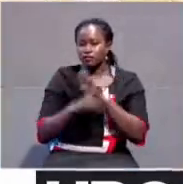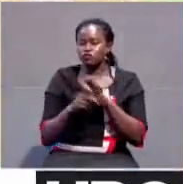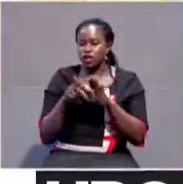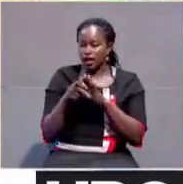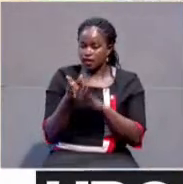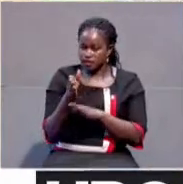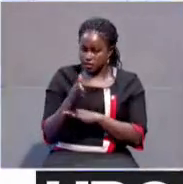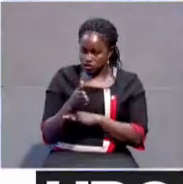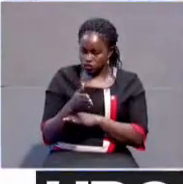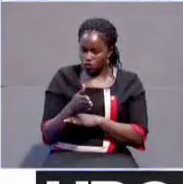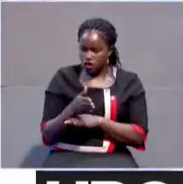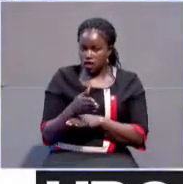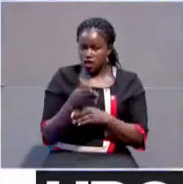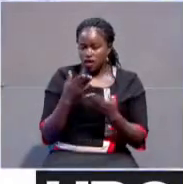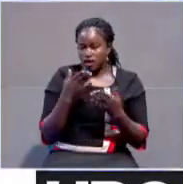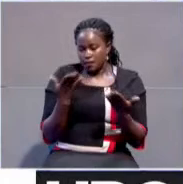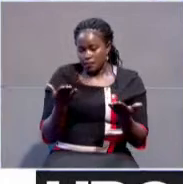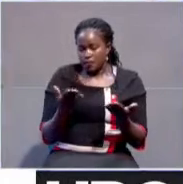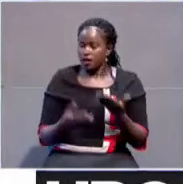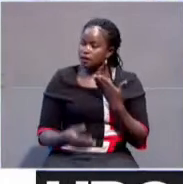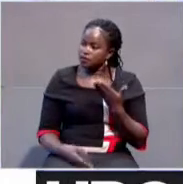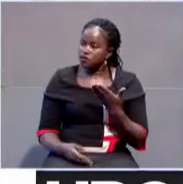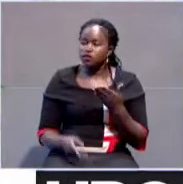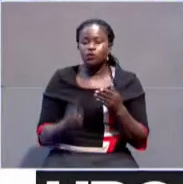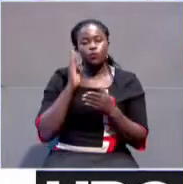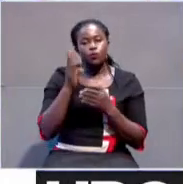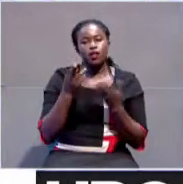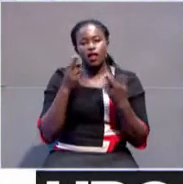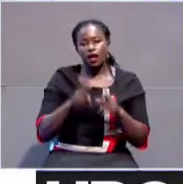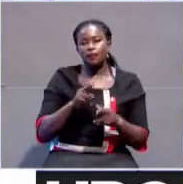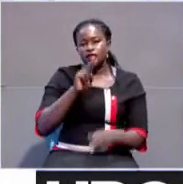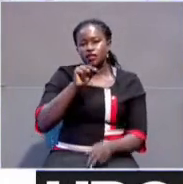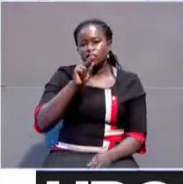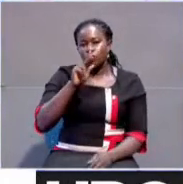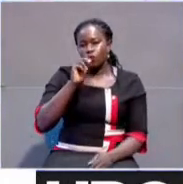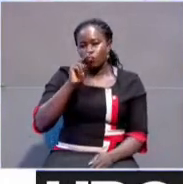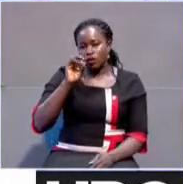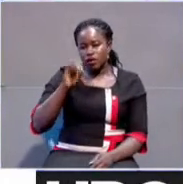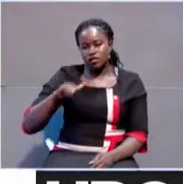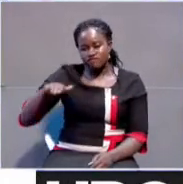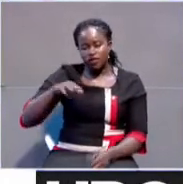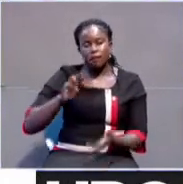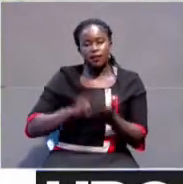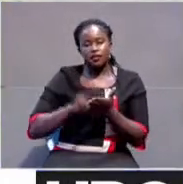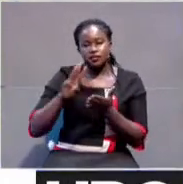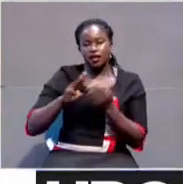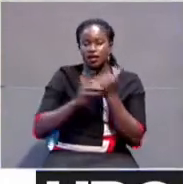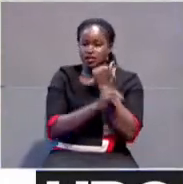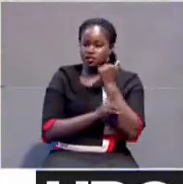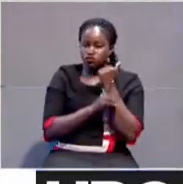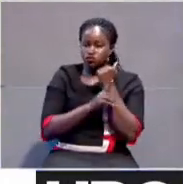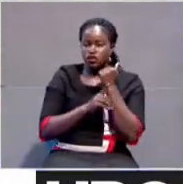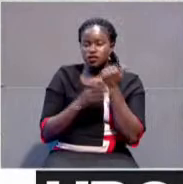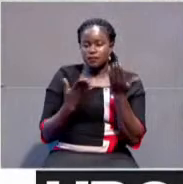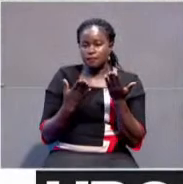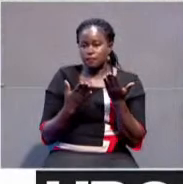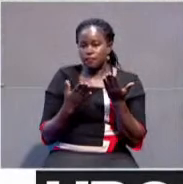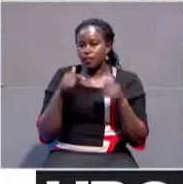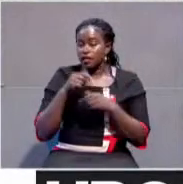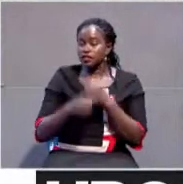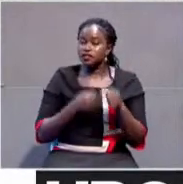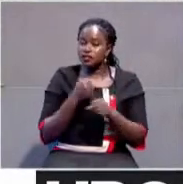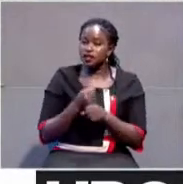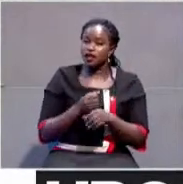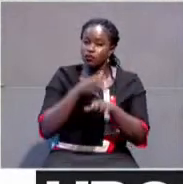Katikiro, Robert Wagwan Sibirwa, to be held in Nkoni Palace in Ibuddu, Masaka District. This year's